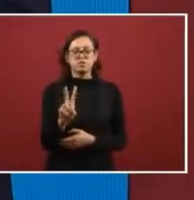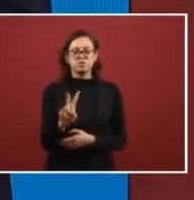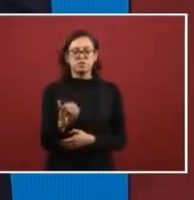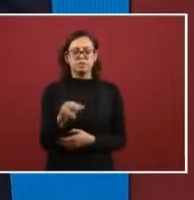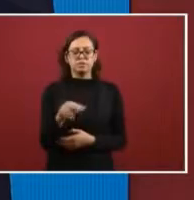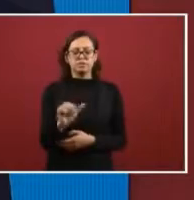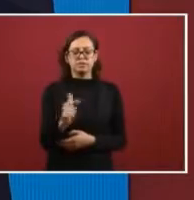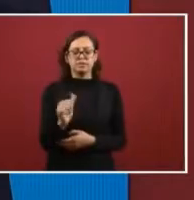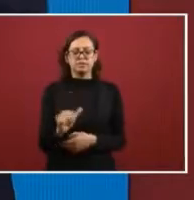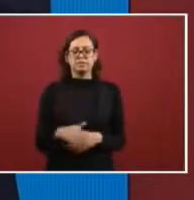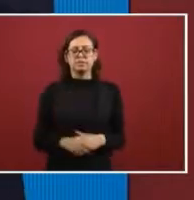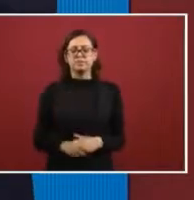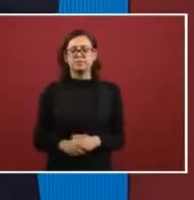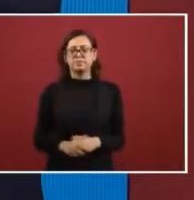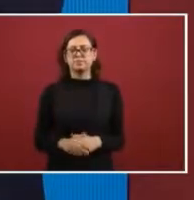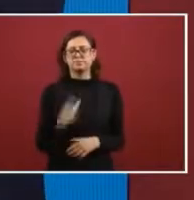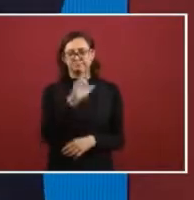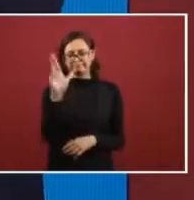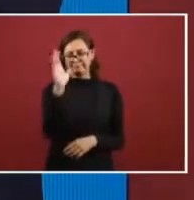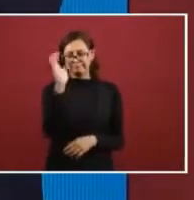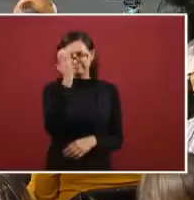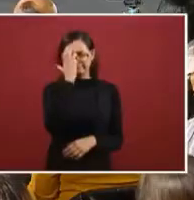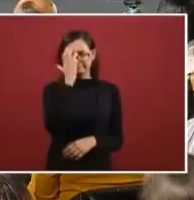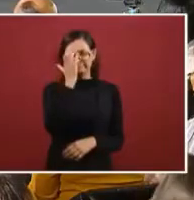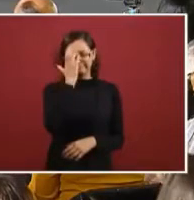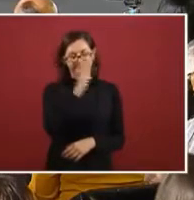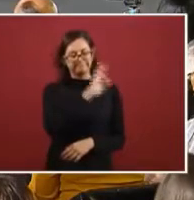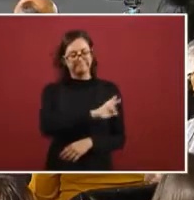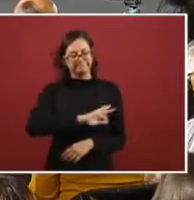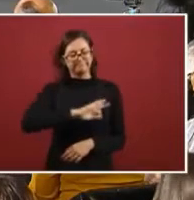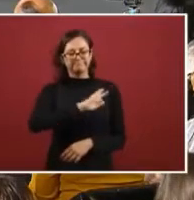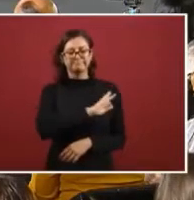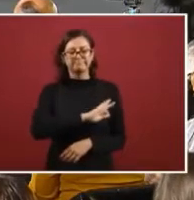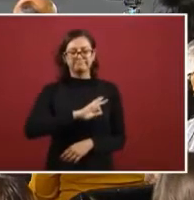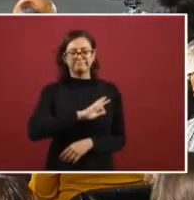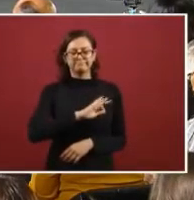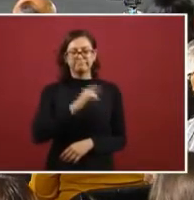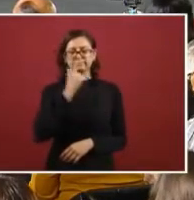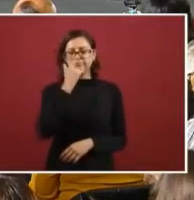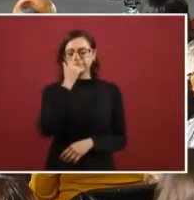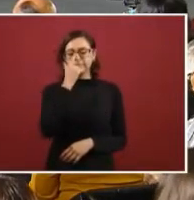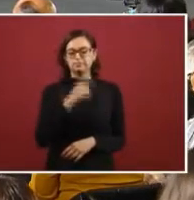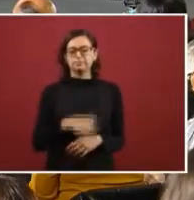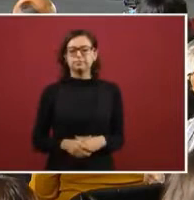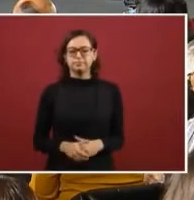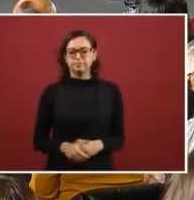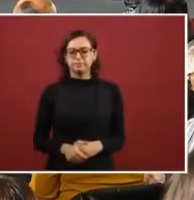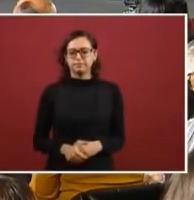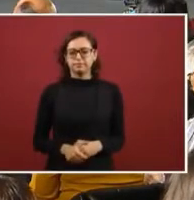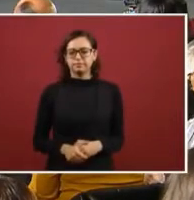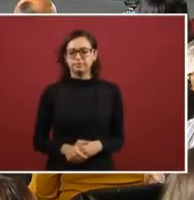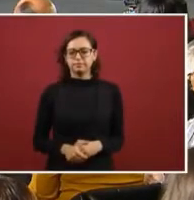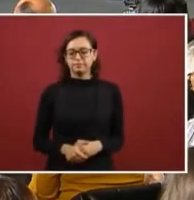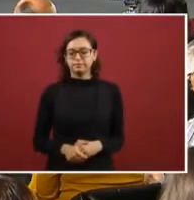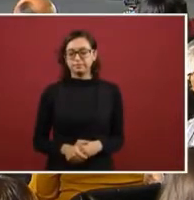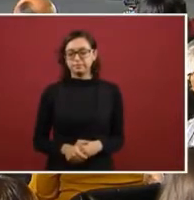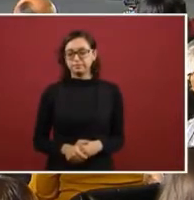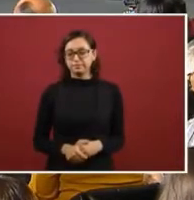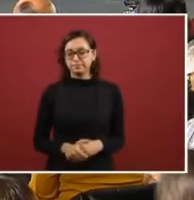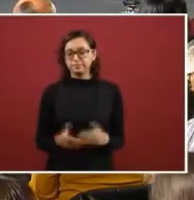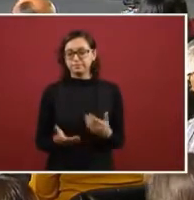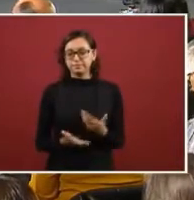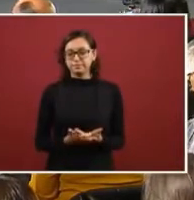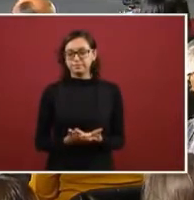Suinaga. Nuestro reconocimiento, and he's getting the recognition and their viene